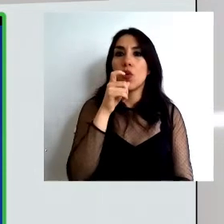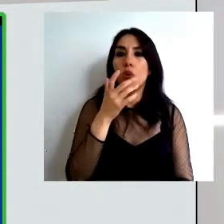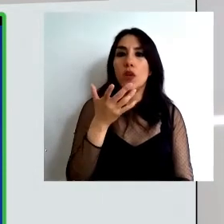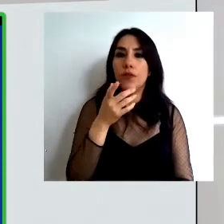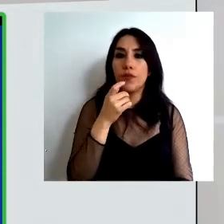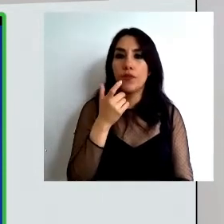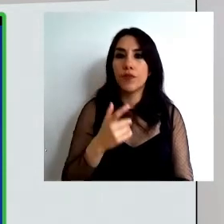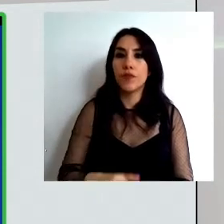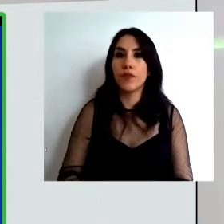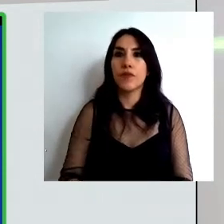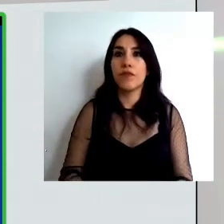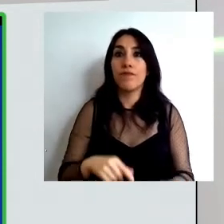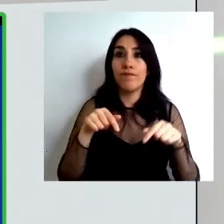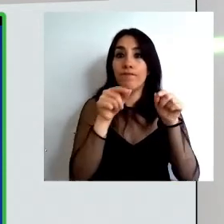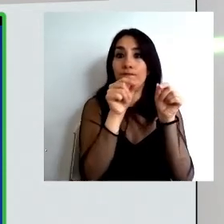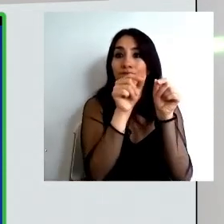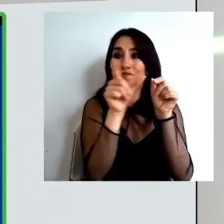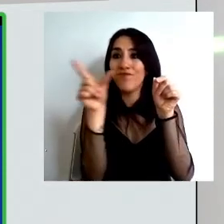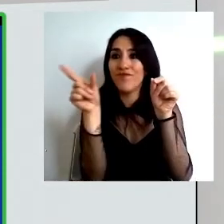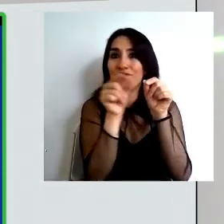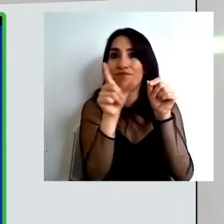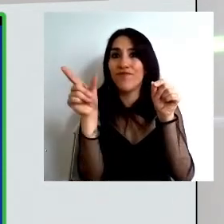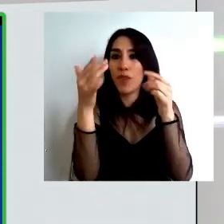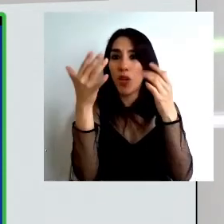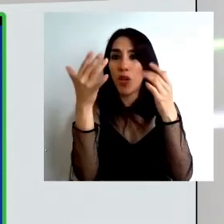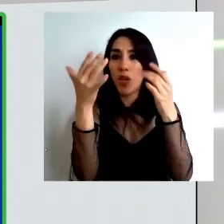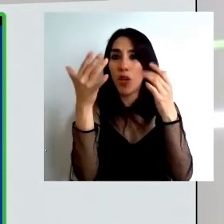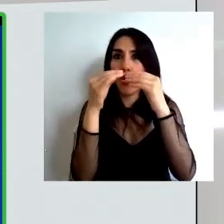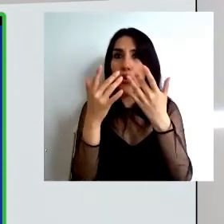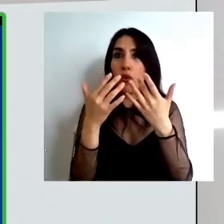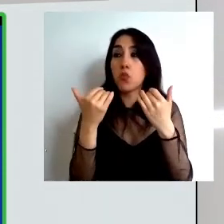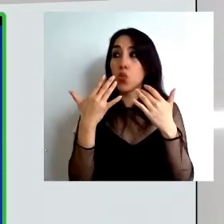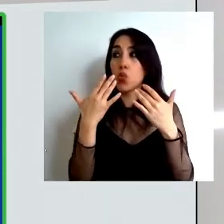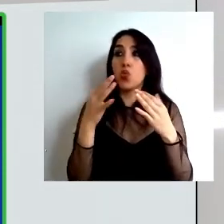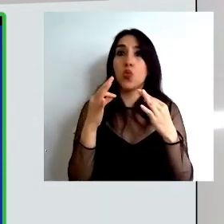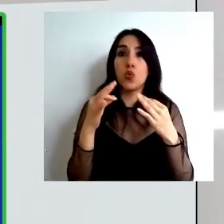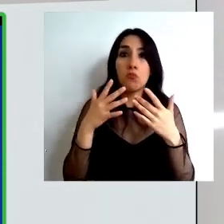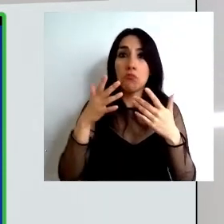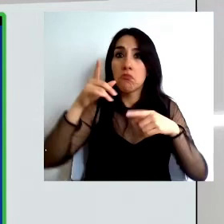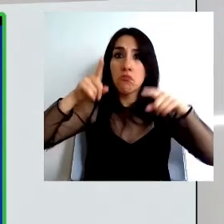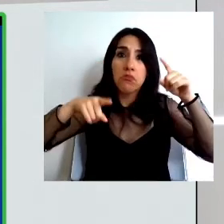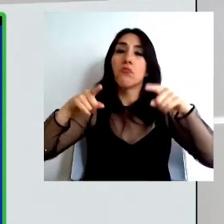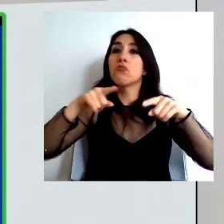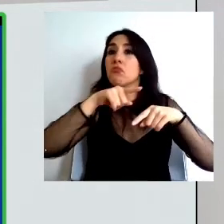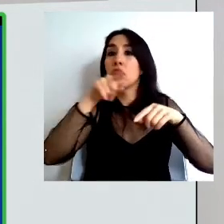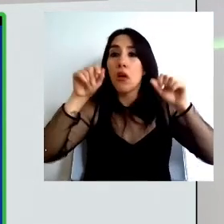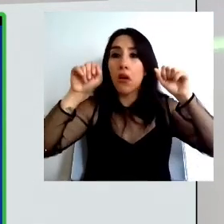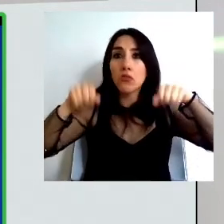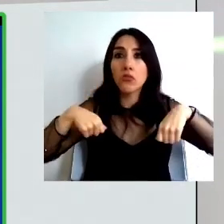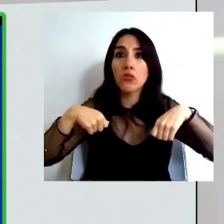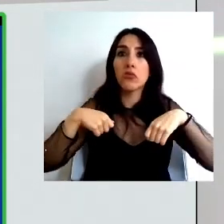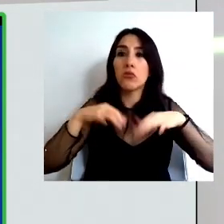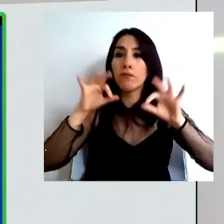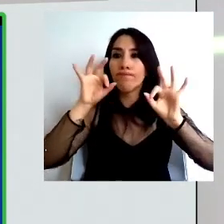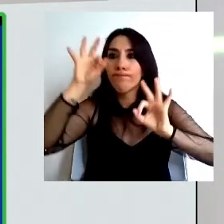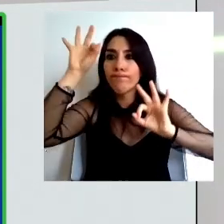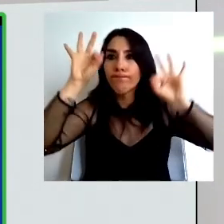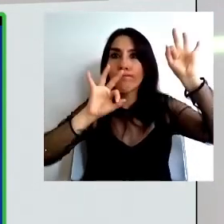also measure if the costs you had for this replication process comes in a